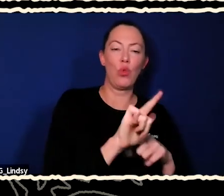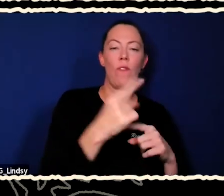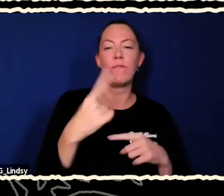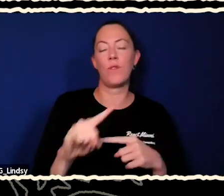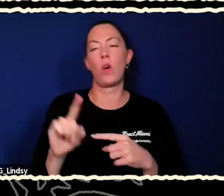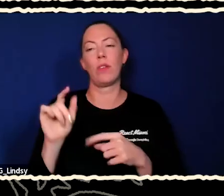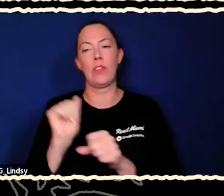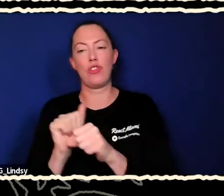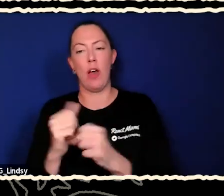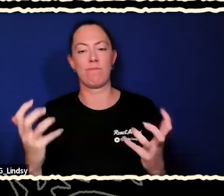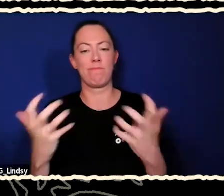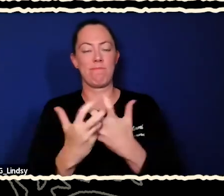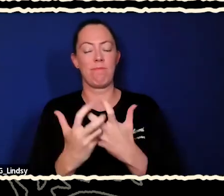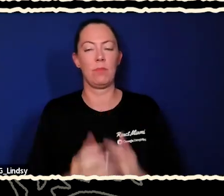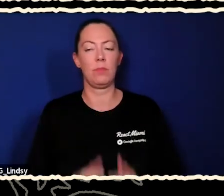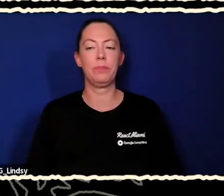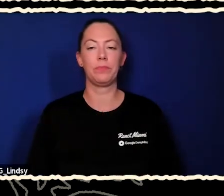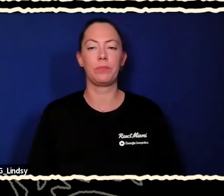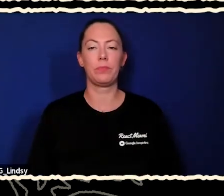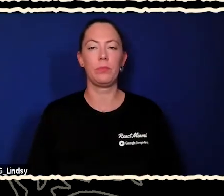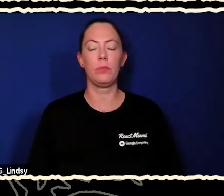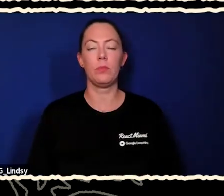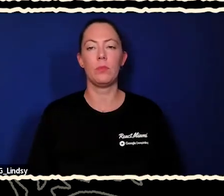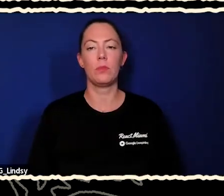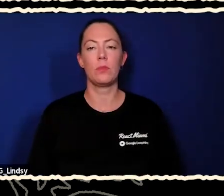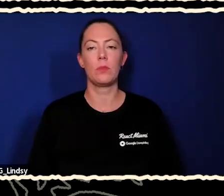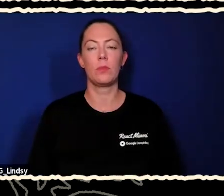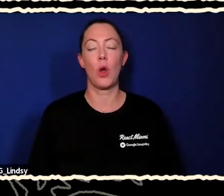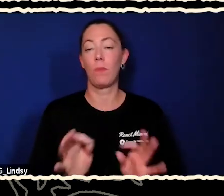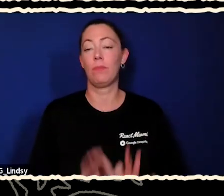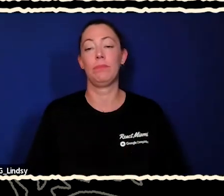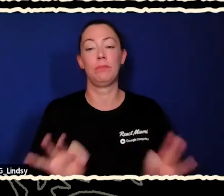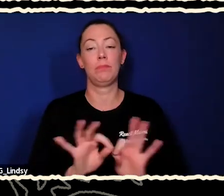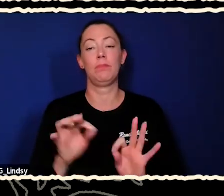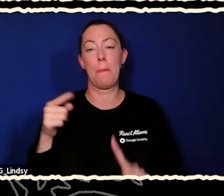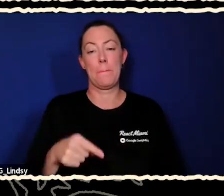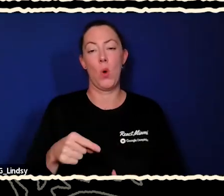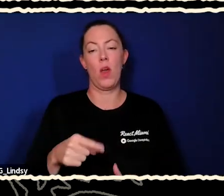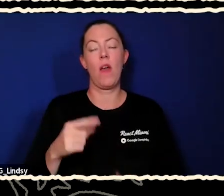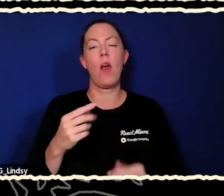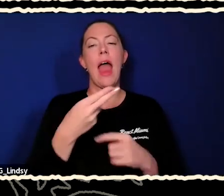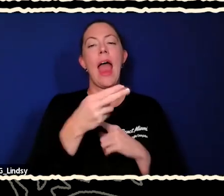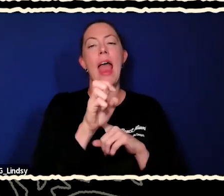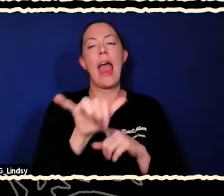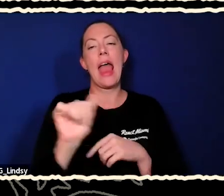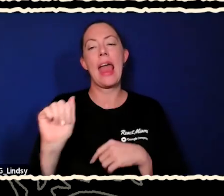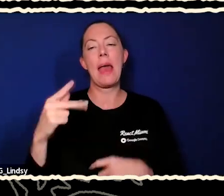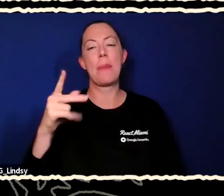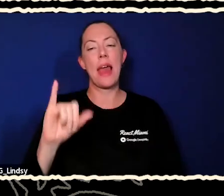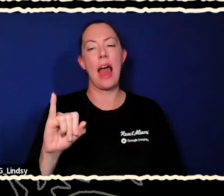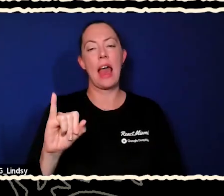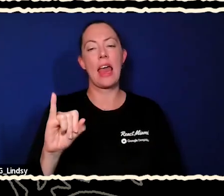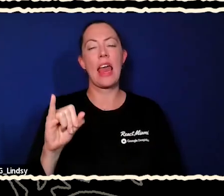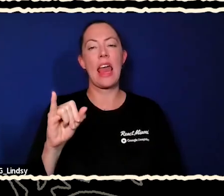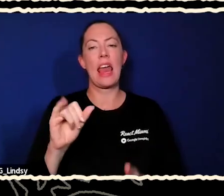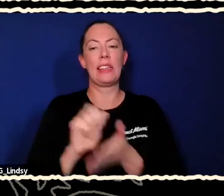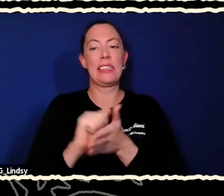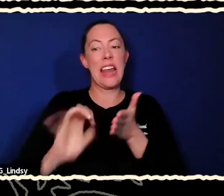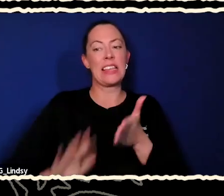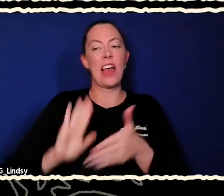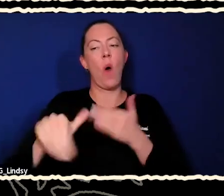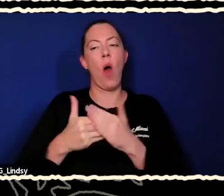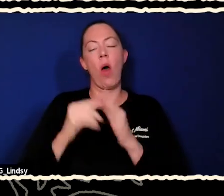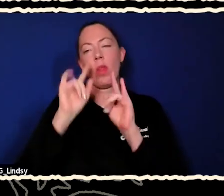So key takeaways. Time here, OK. In HeyAPI, it removes boring work,